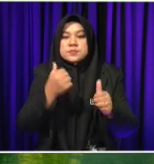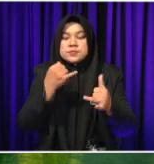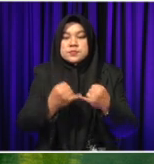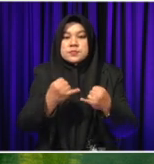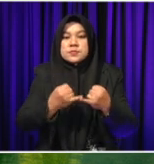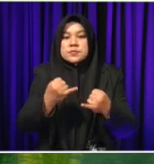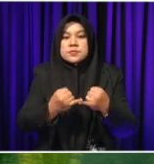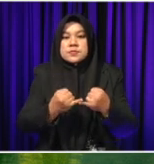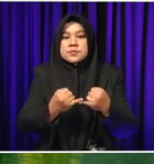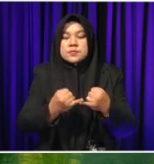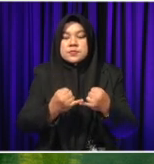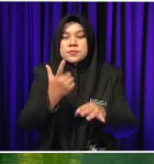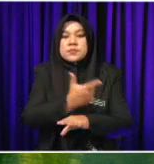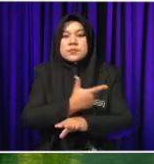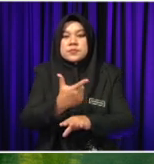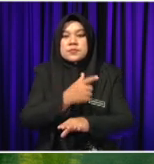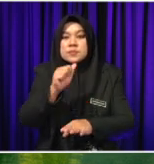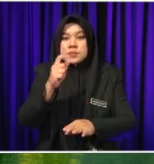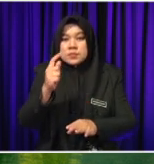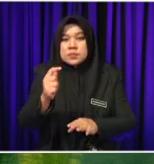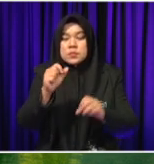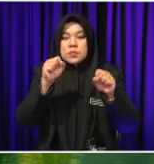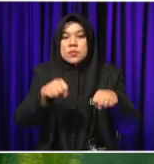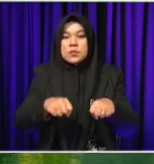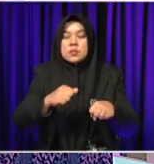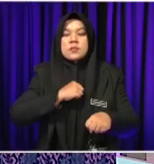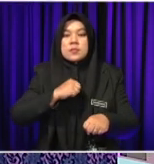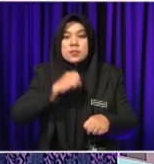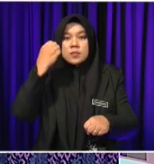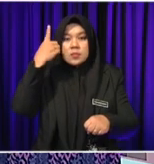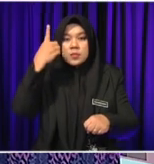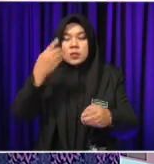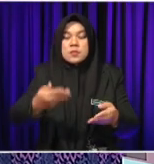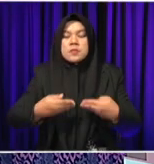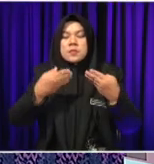least is literature in action contributes self-understanding, where it allows